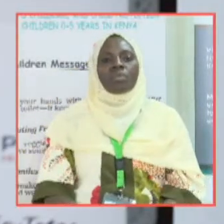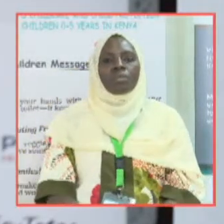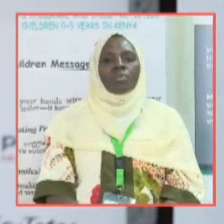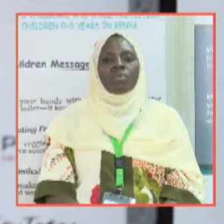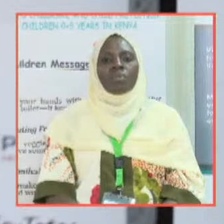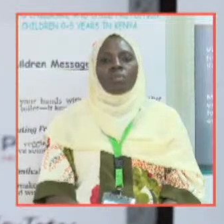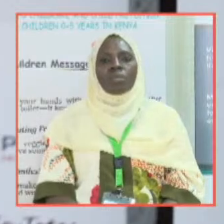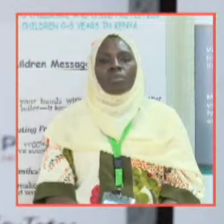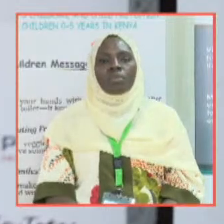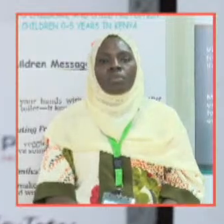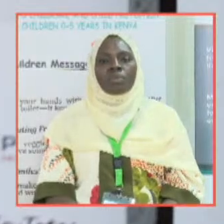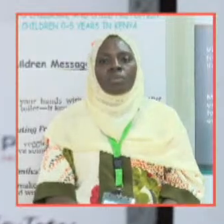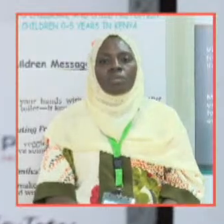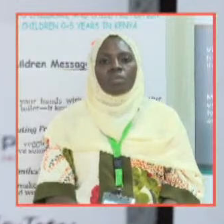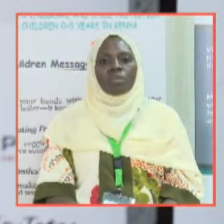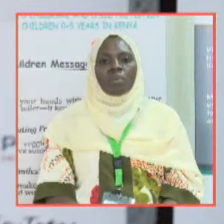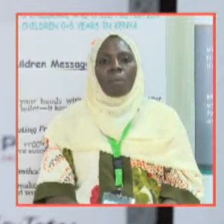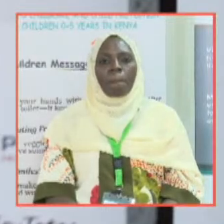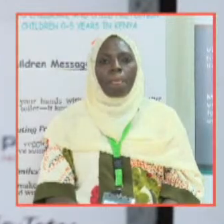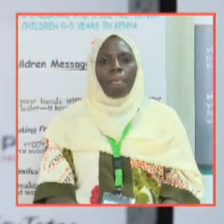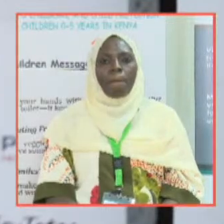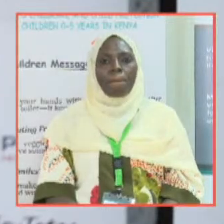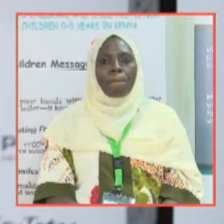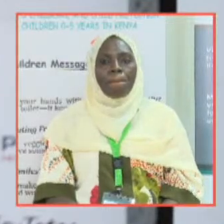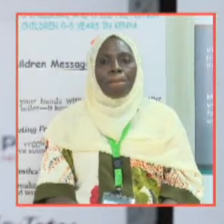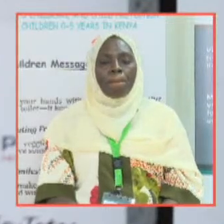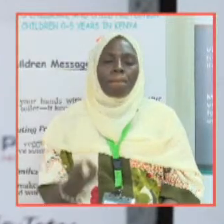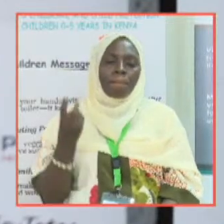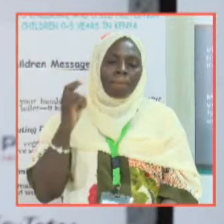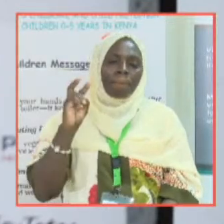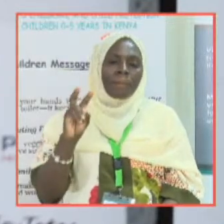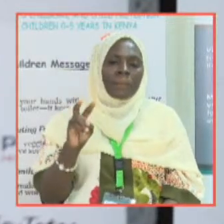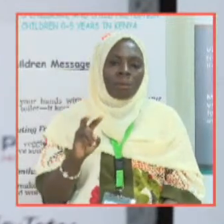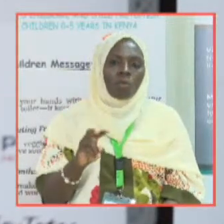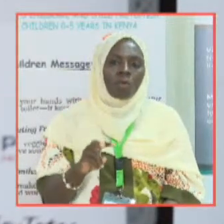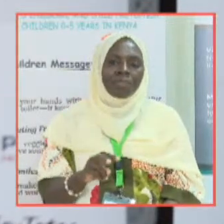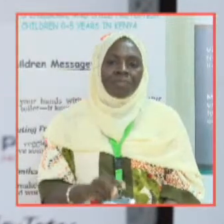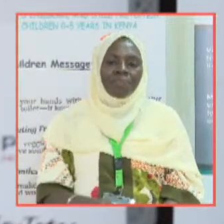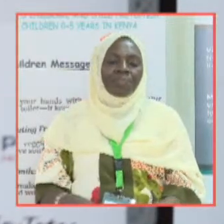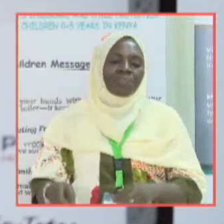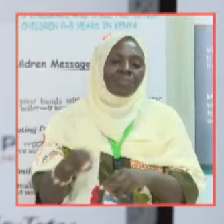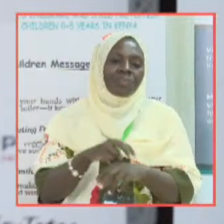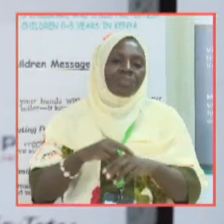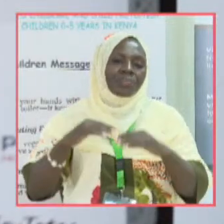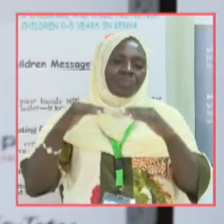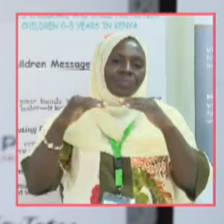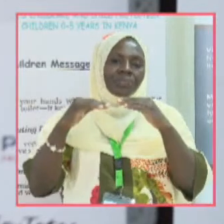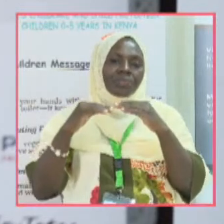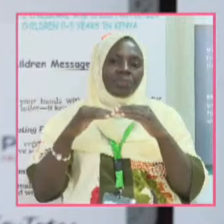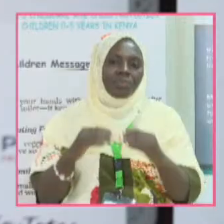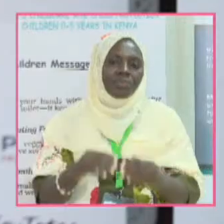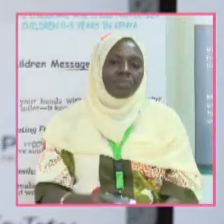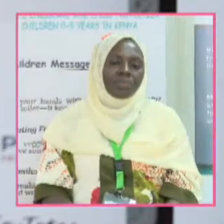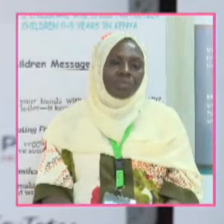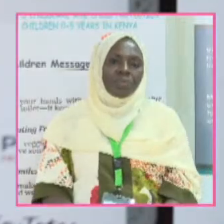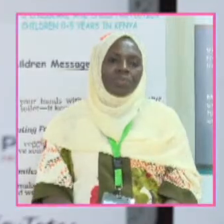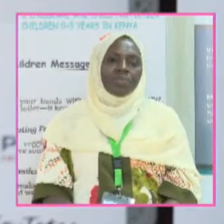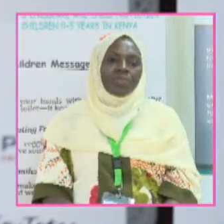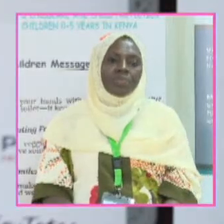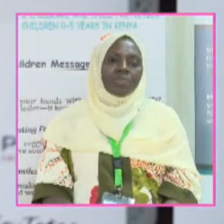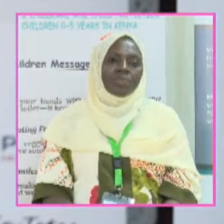we were looking at. When we look at the national level, at least we have